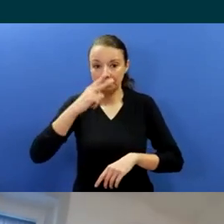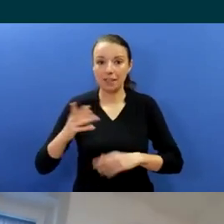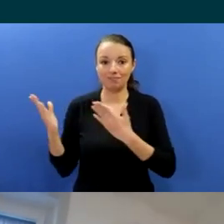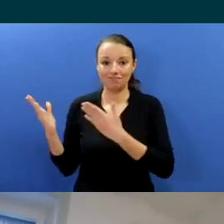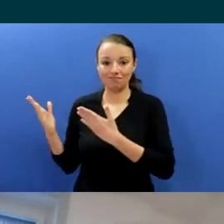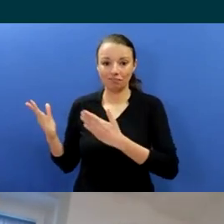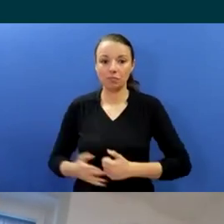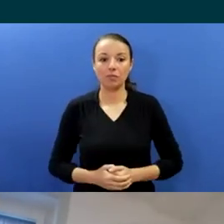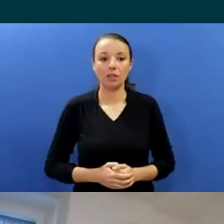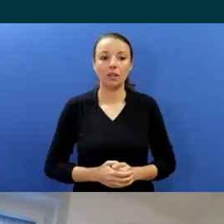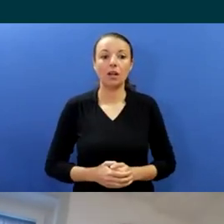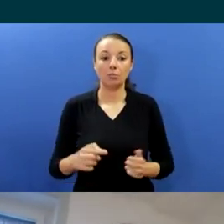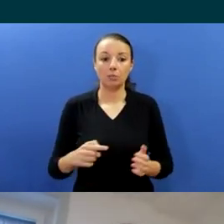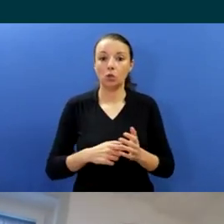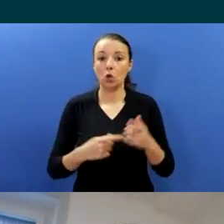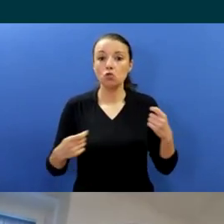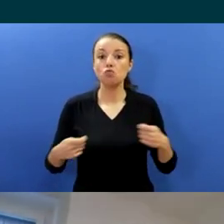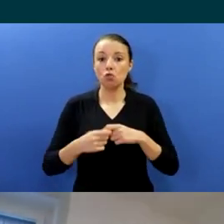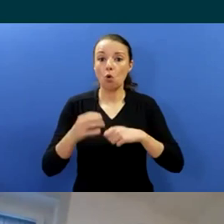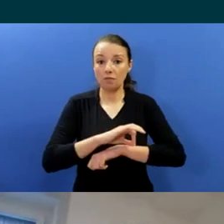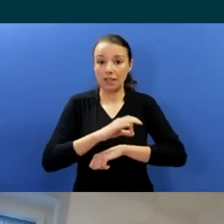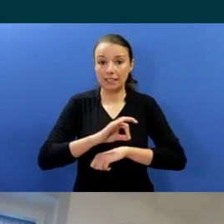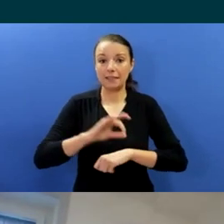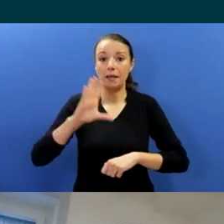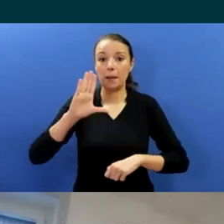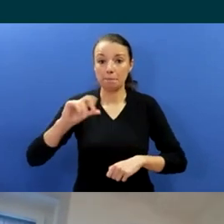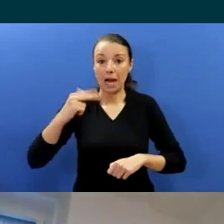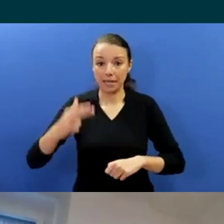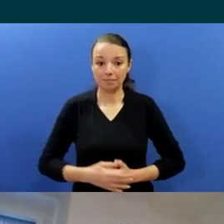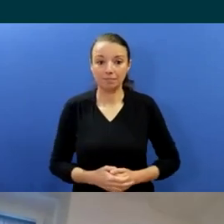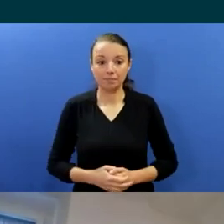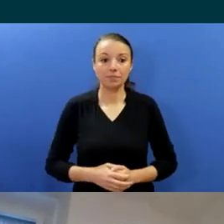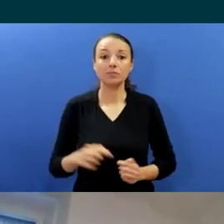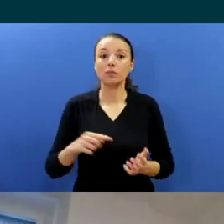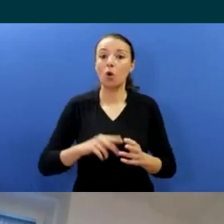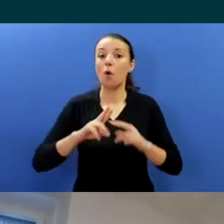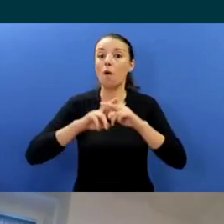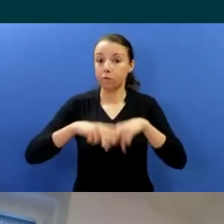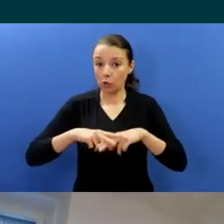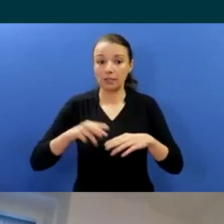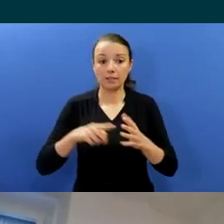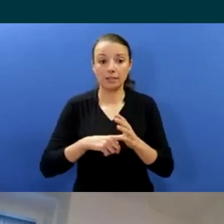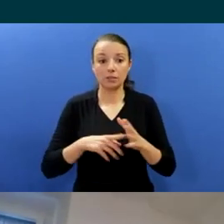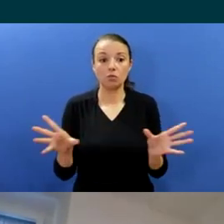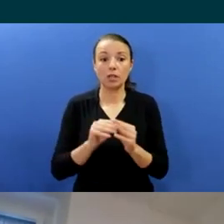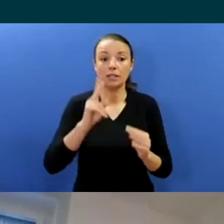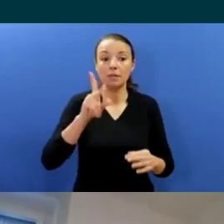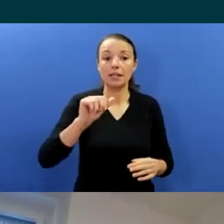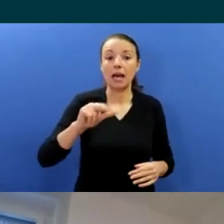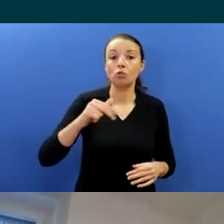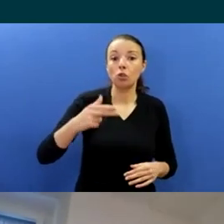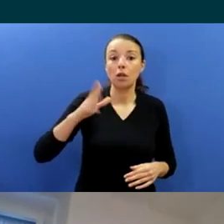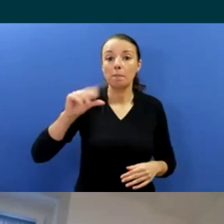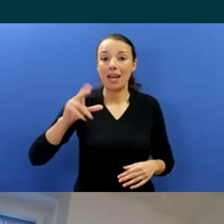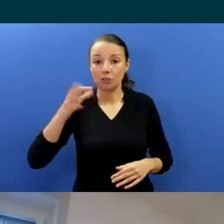this association, one could say, together with the Canton of Bern, also made available for us the Decidim platform. We